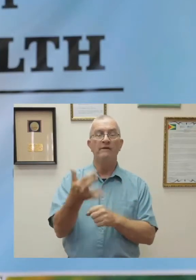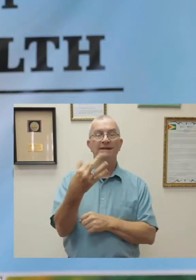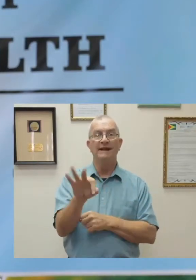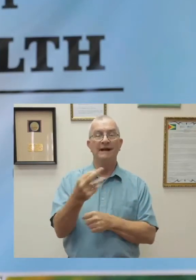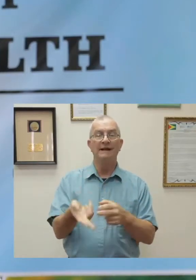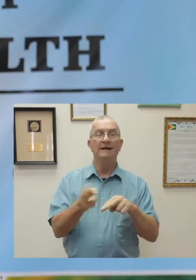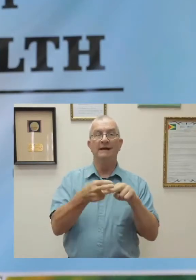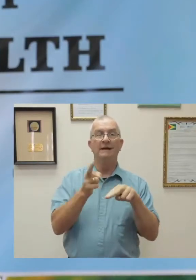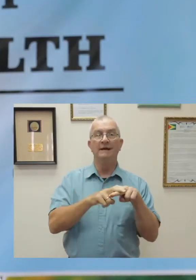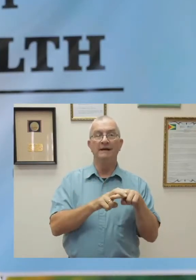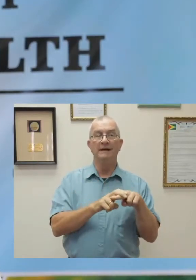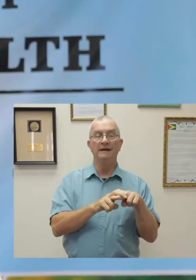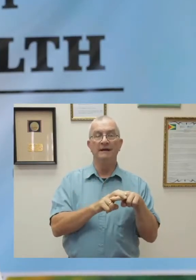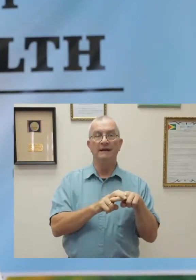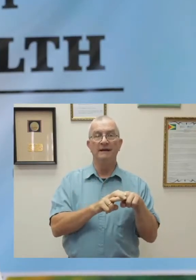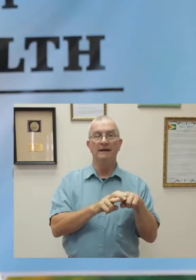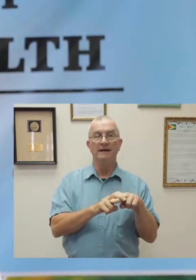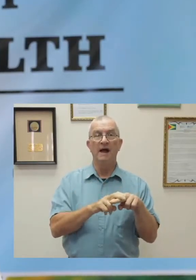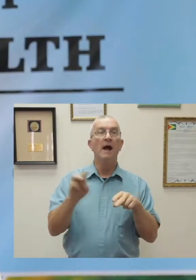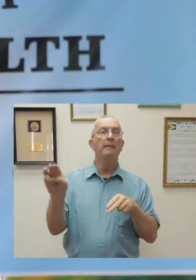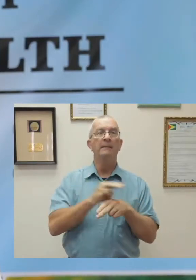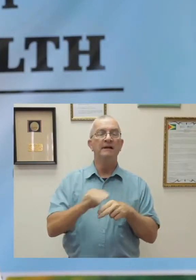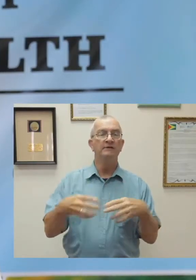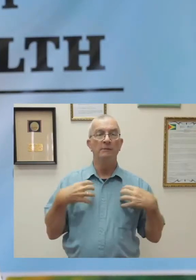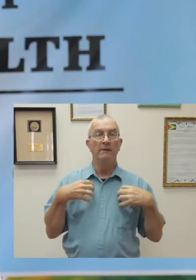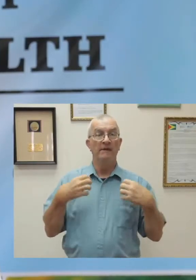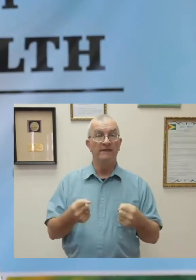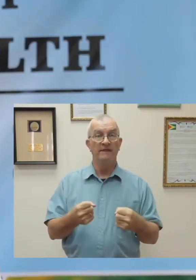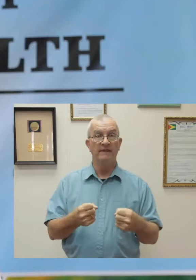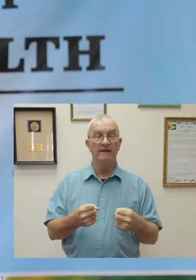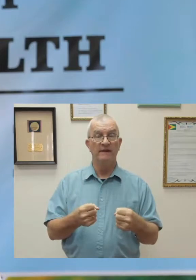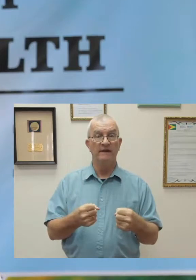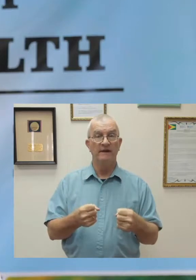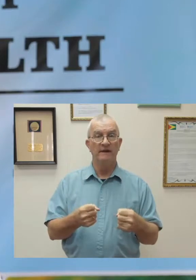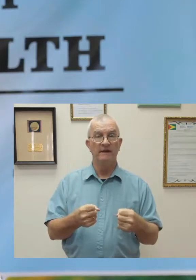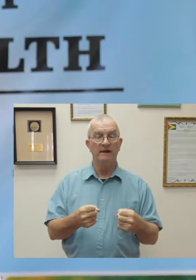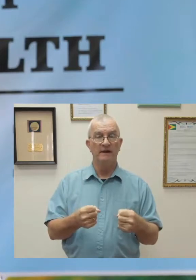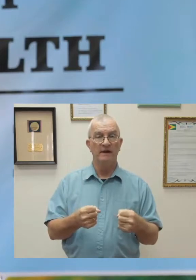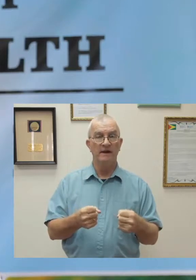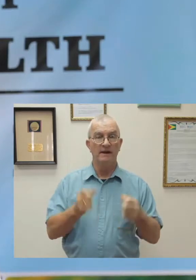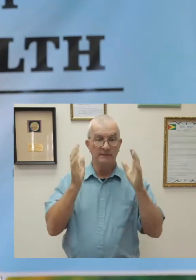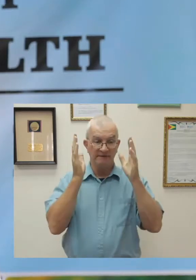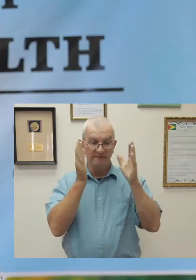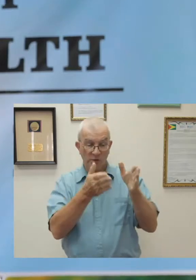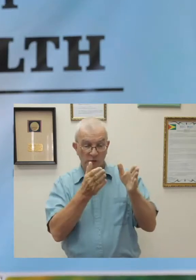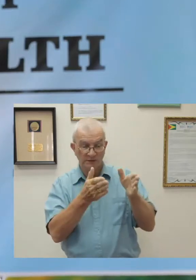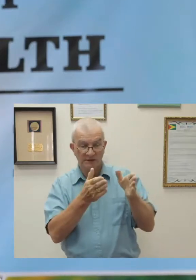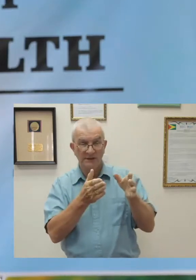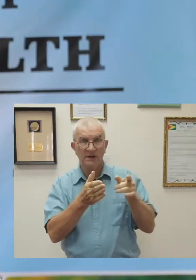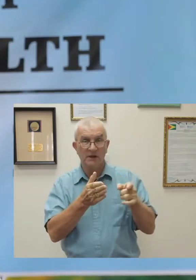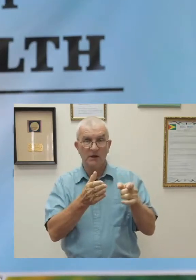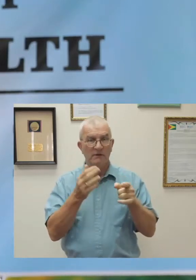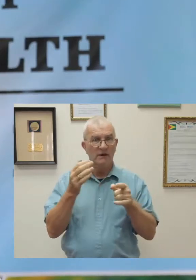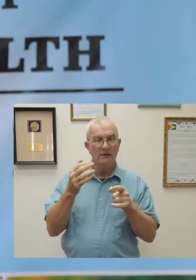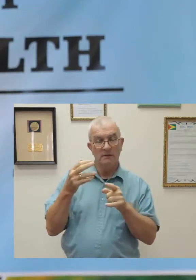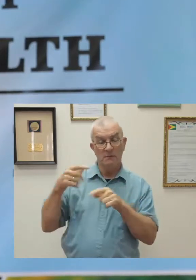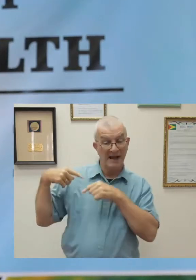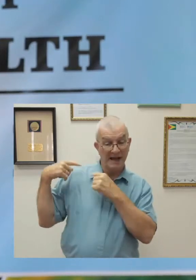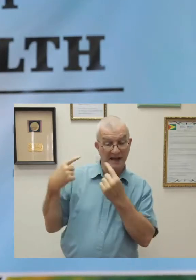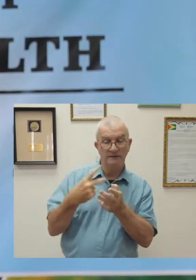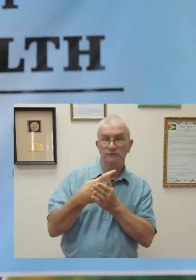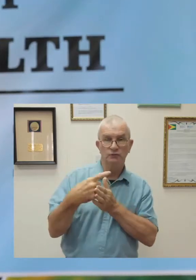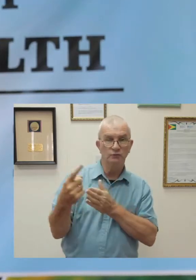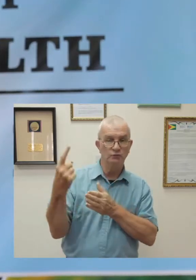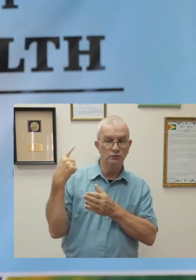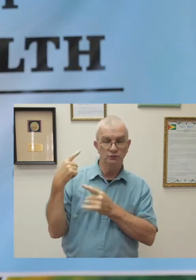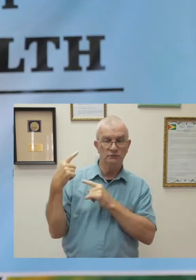COVID-19 update. The Ministry of Public Health has been focusing over the past week